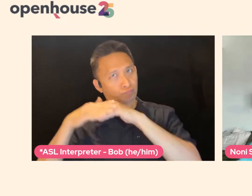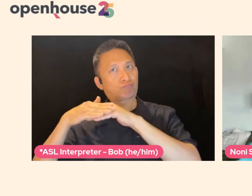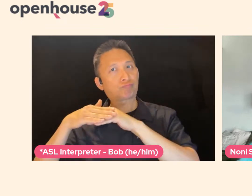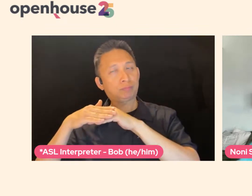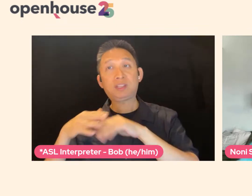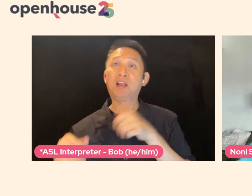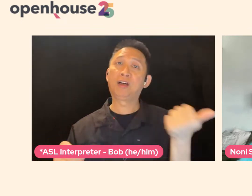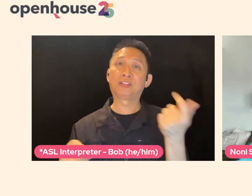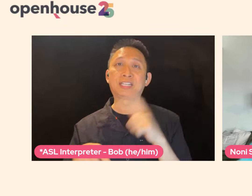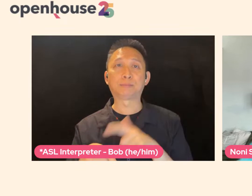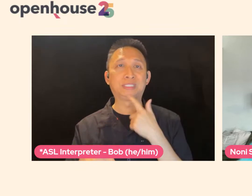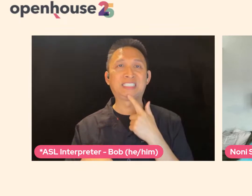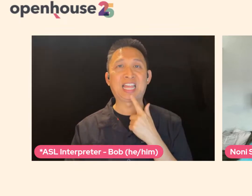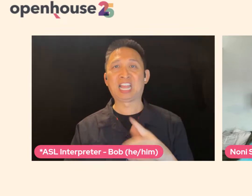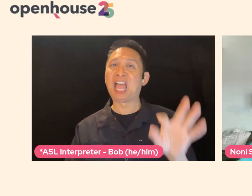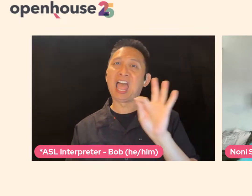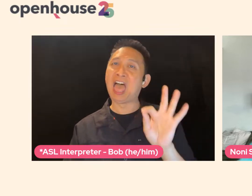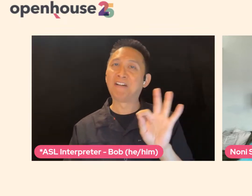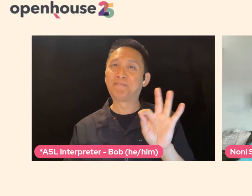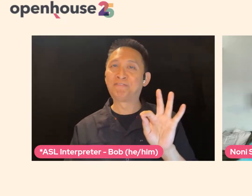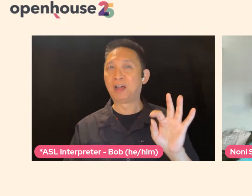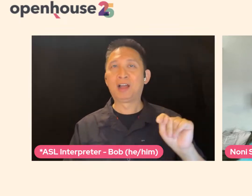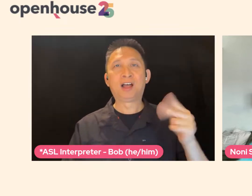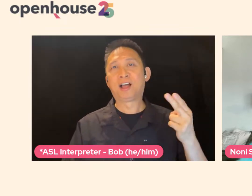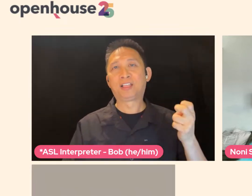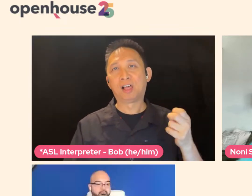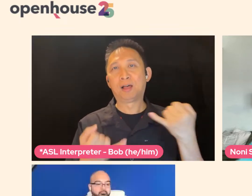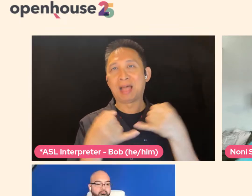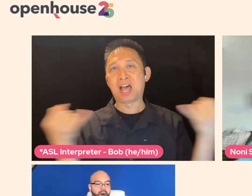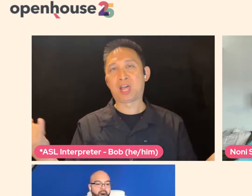boundaries, we gotta get this word out. So